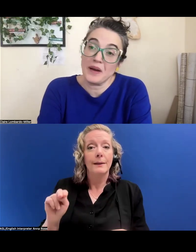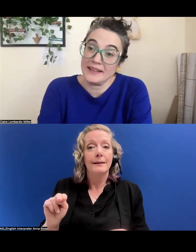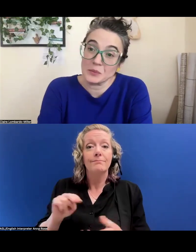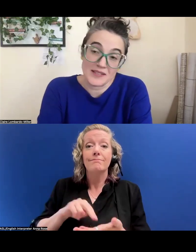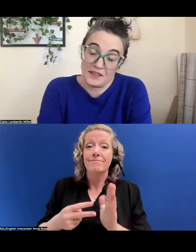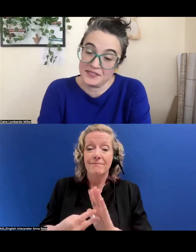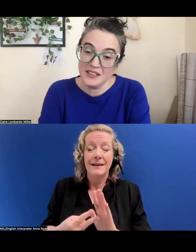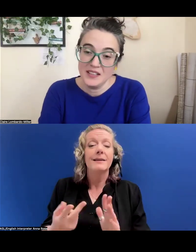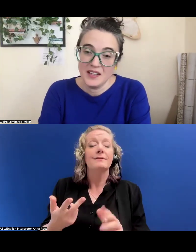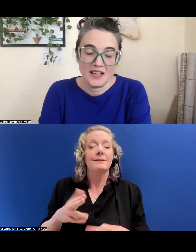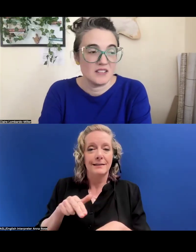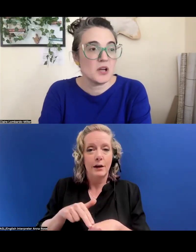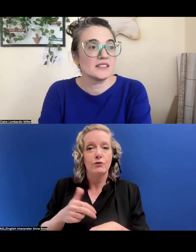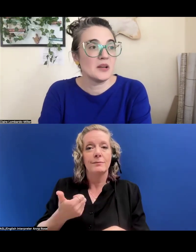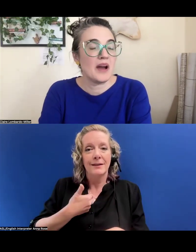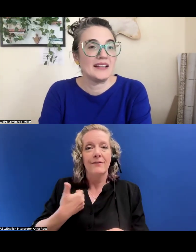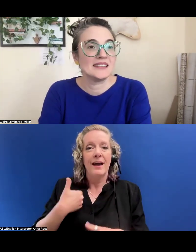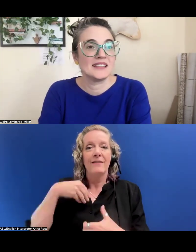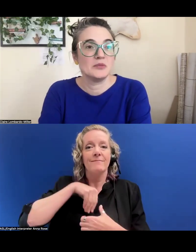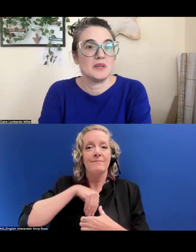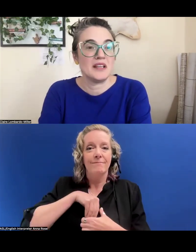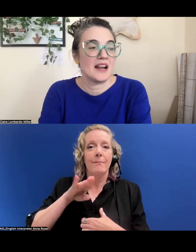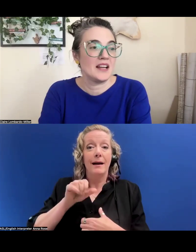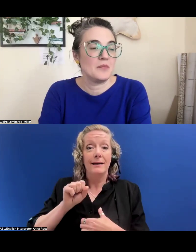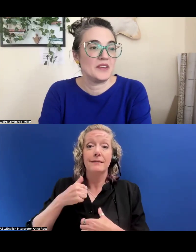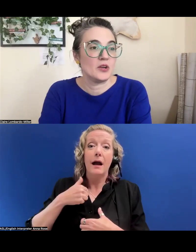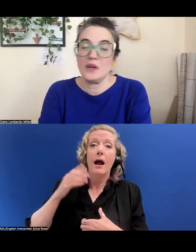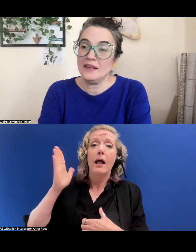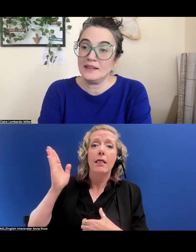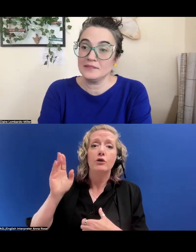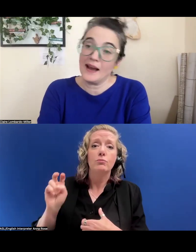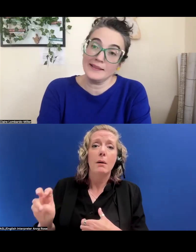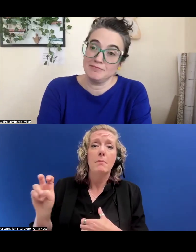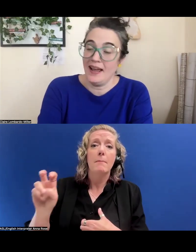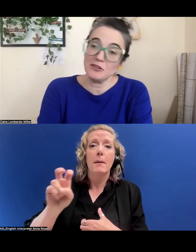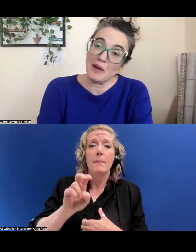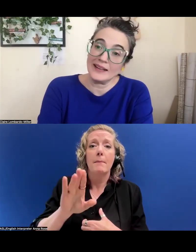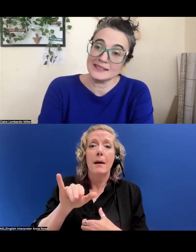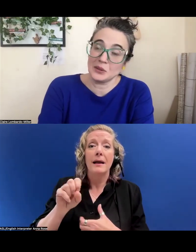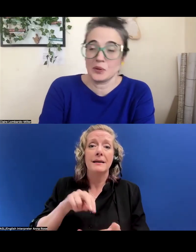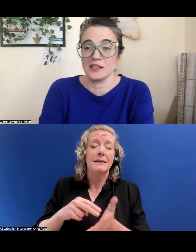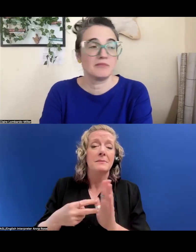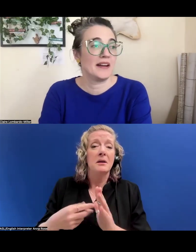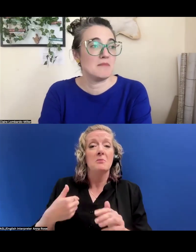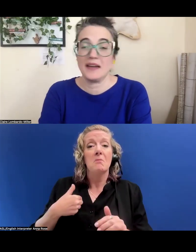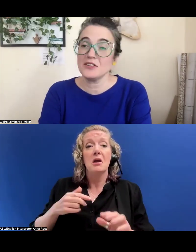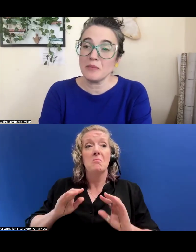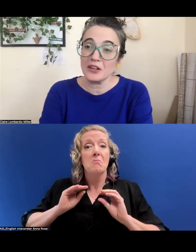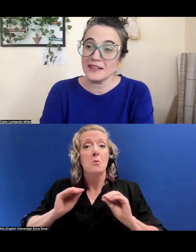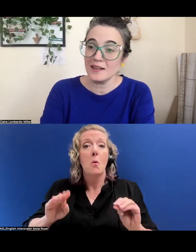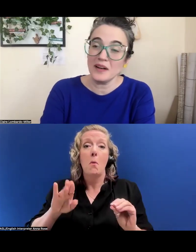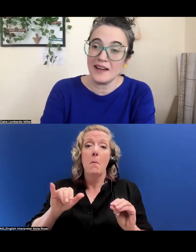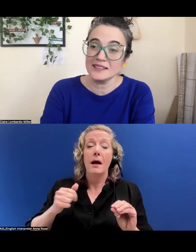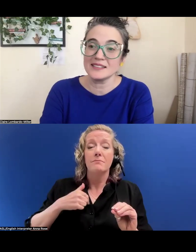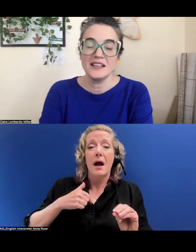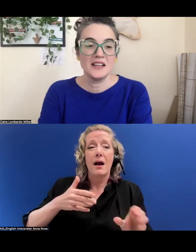person with bias myself. I give talks on bias. It doesn't mean I am the queen of not having bias or that I manage it better